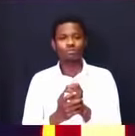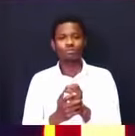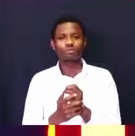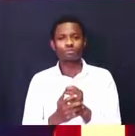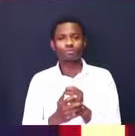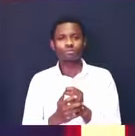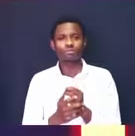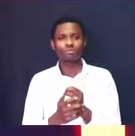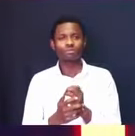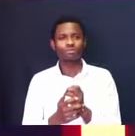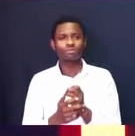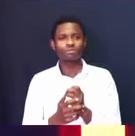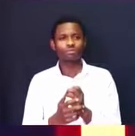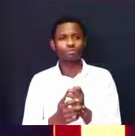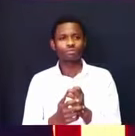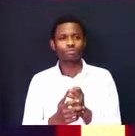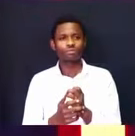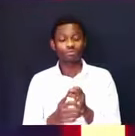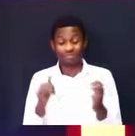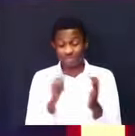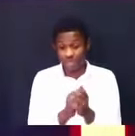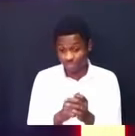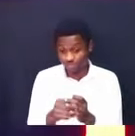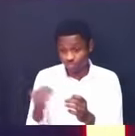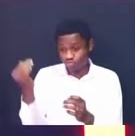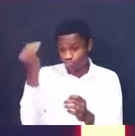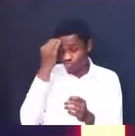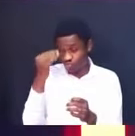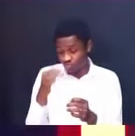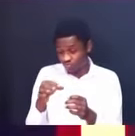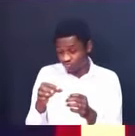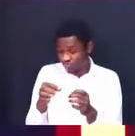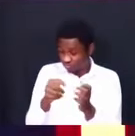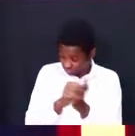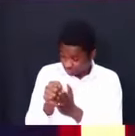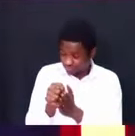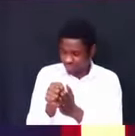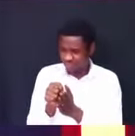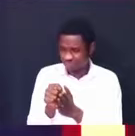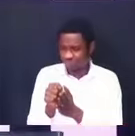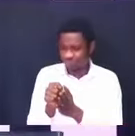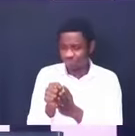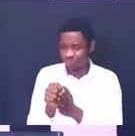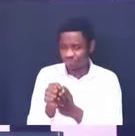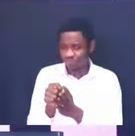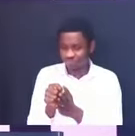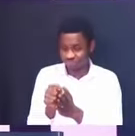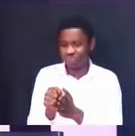that the knowledge of the truth is like